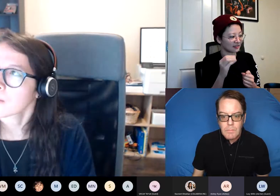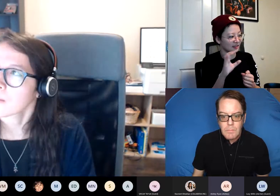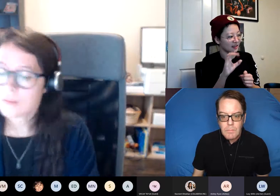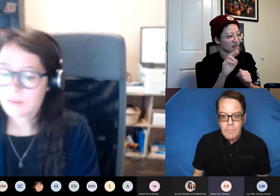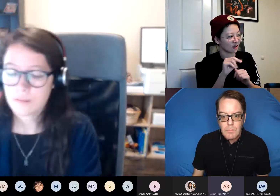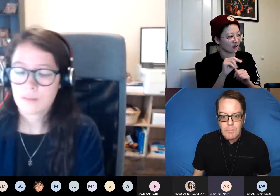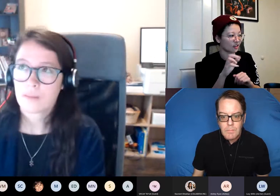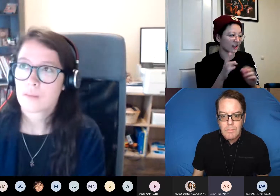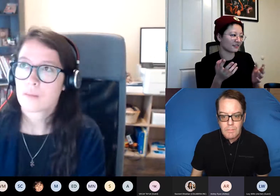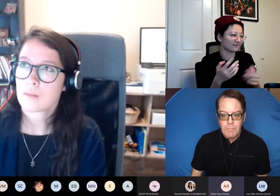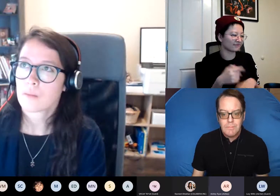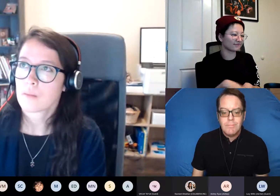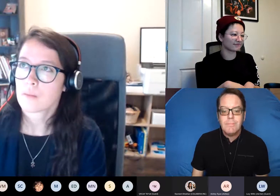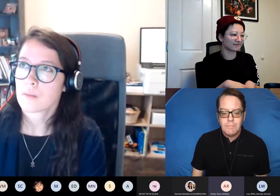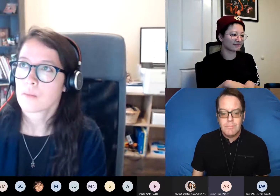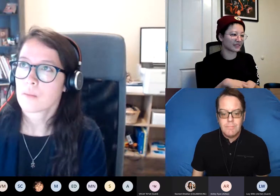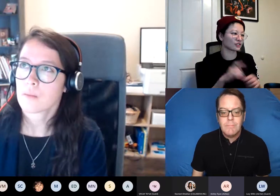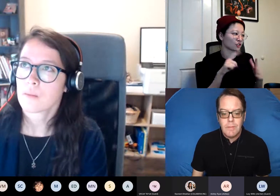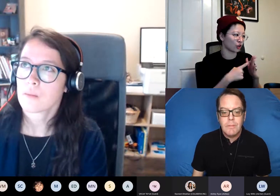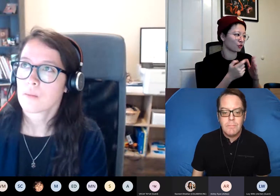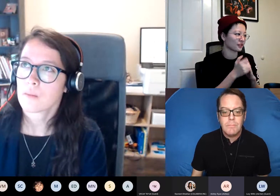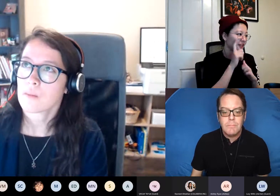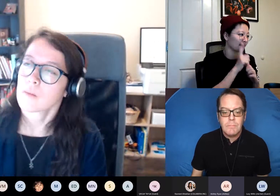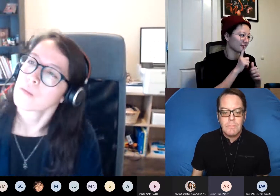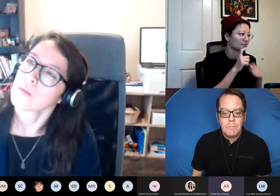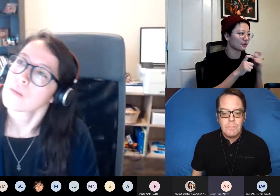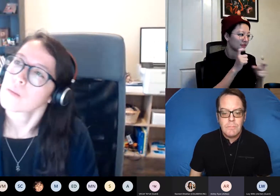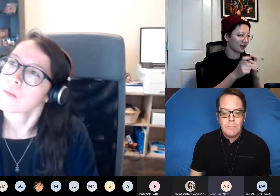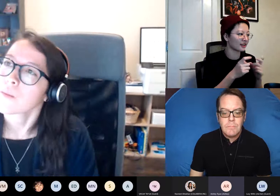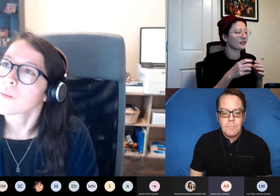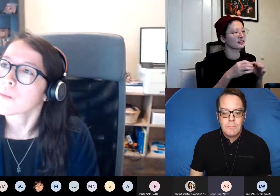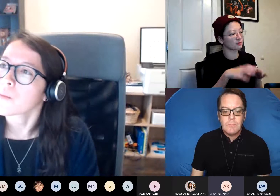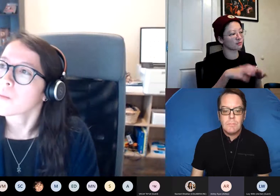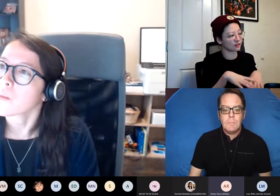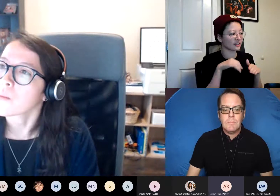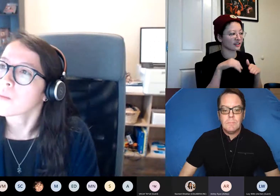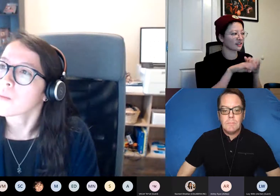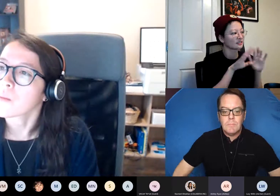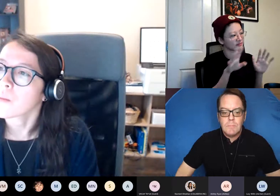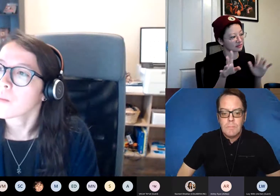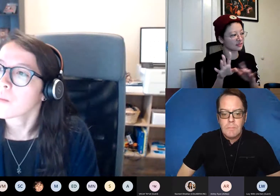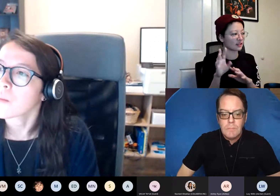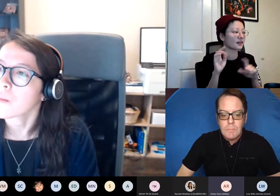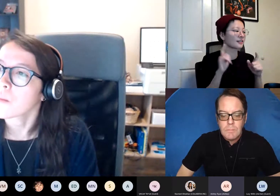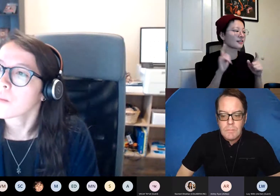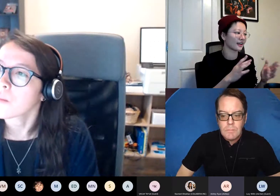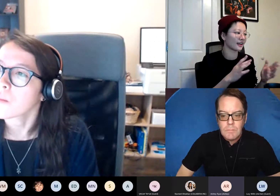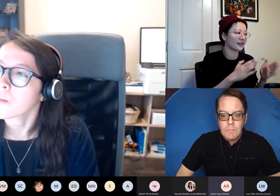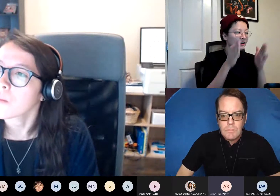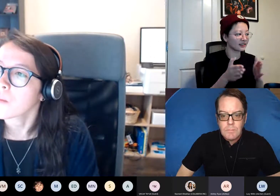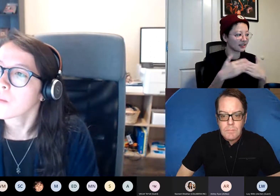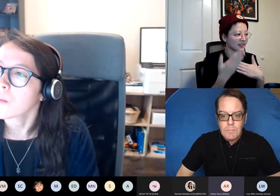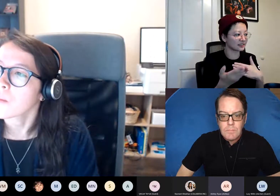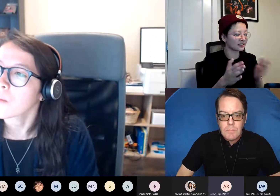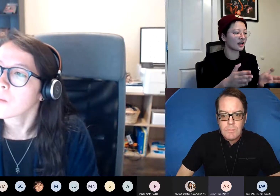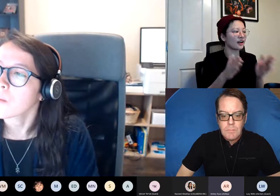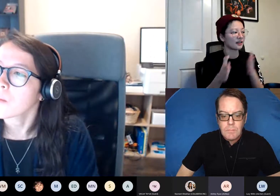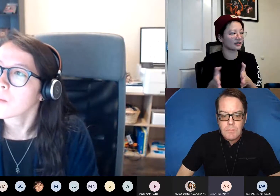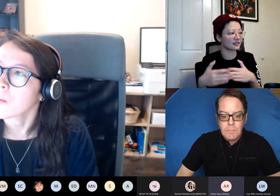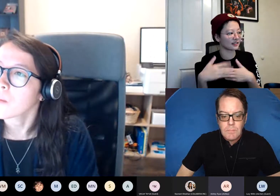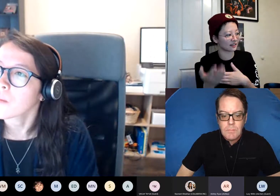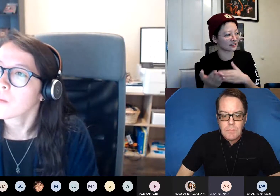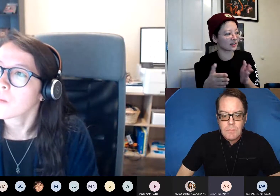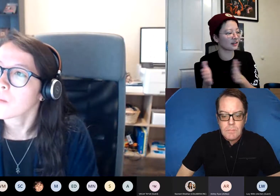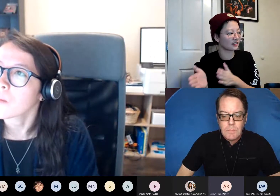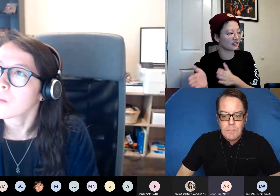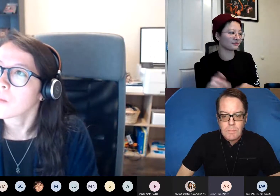and conquer type of strategy, making sure that we cover all bases, that you have at least at minimum the